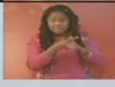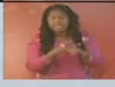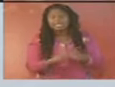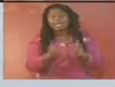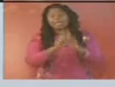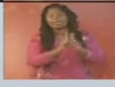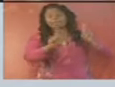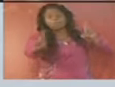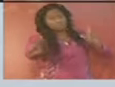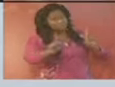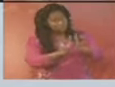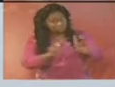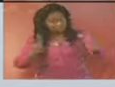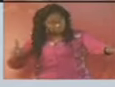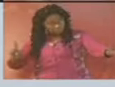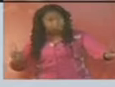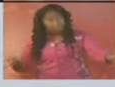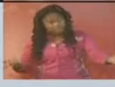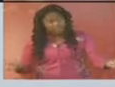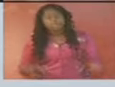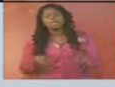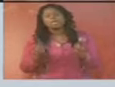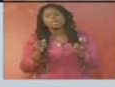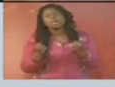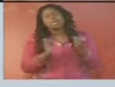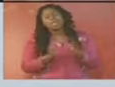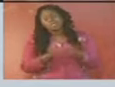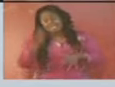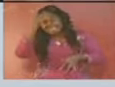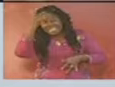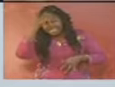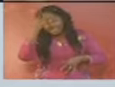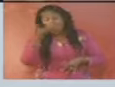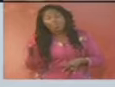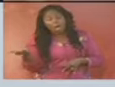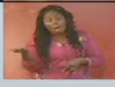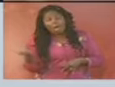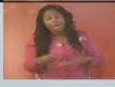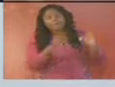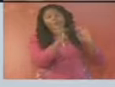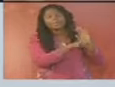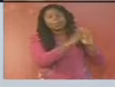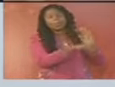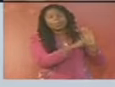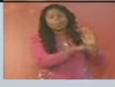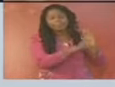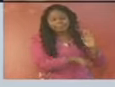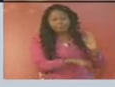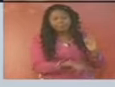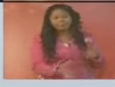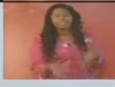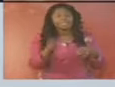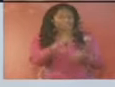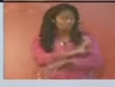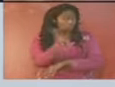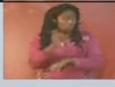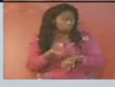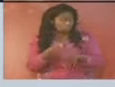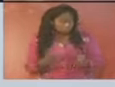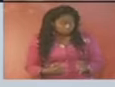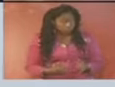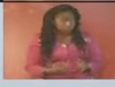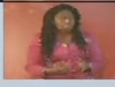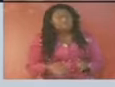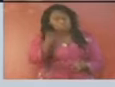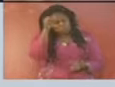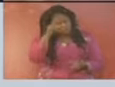emphasized for us to maintain that distance, especially during the Christmas season. Wash your hands often with